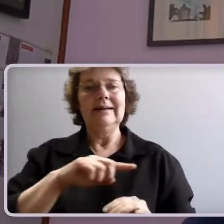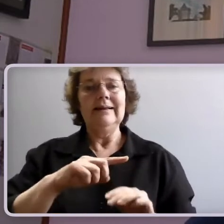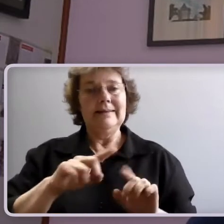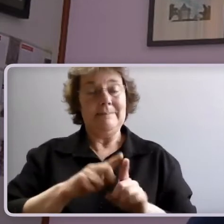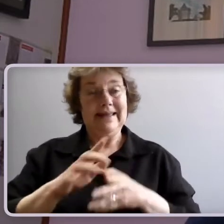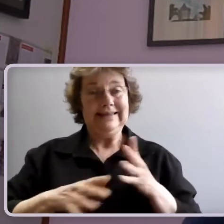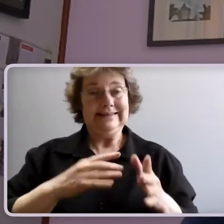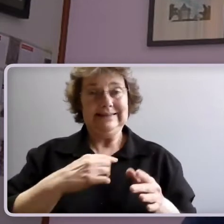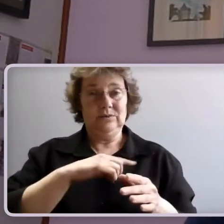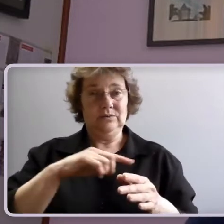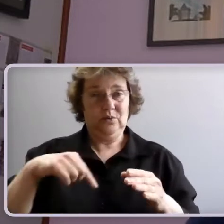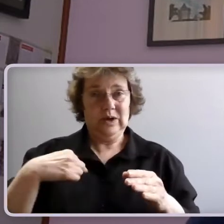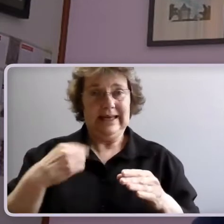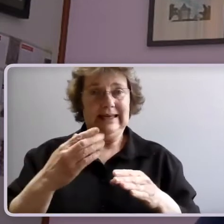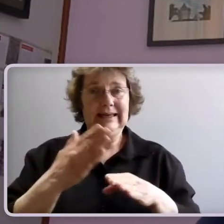working